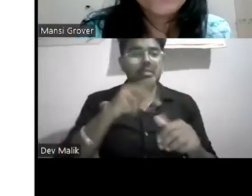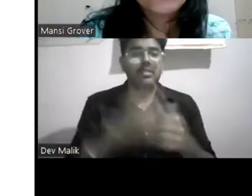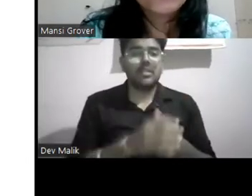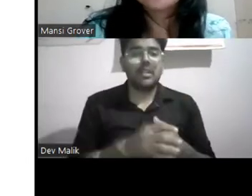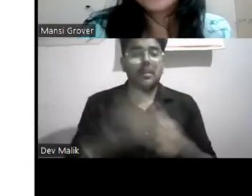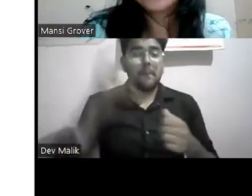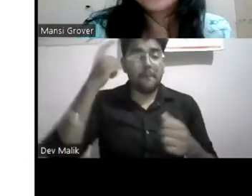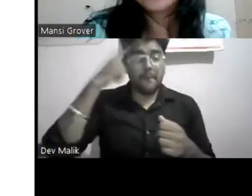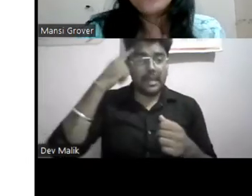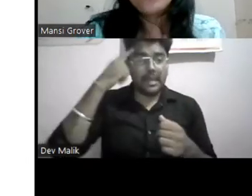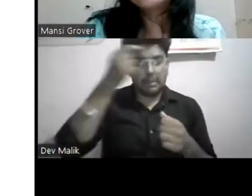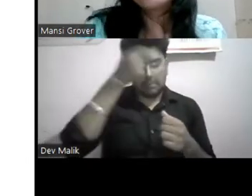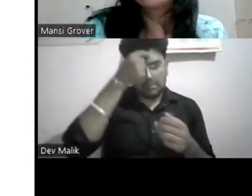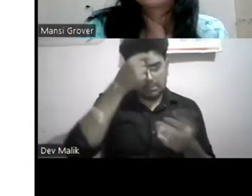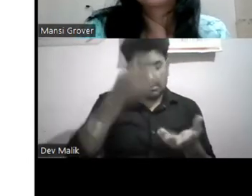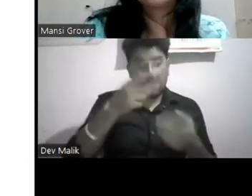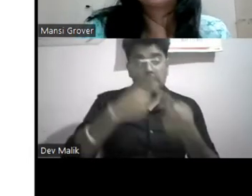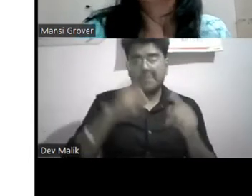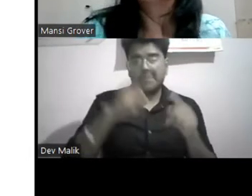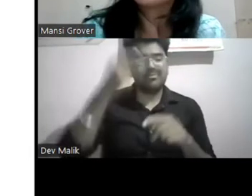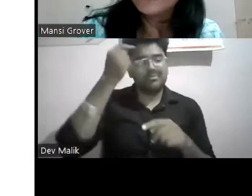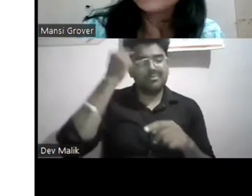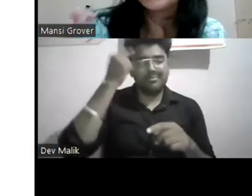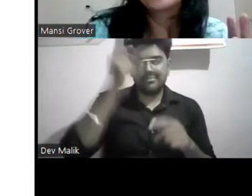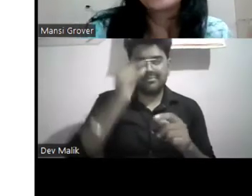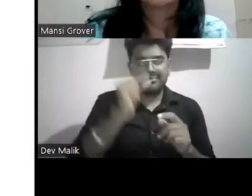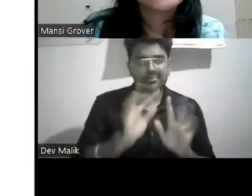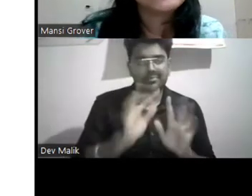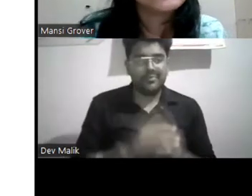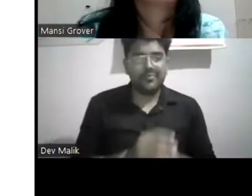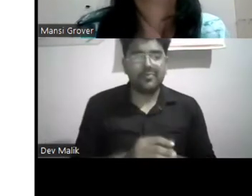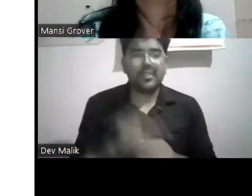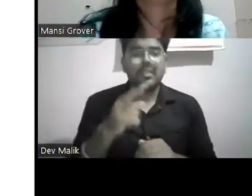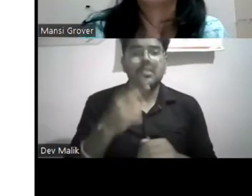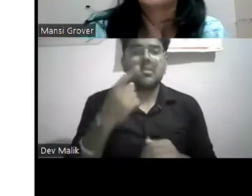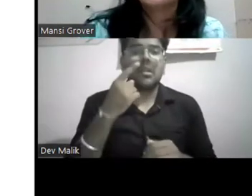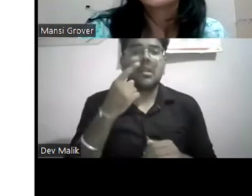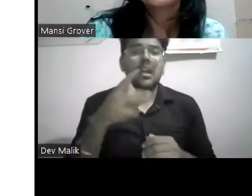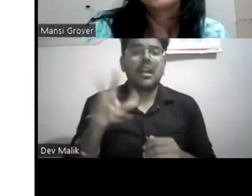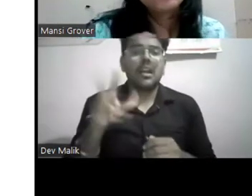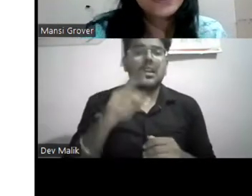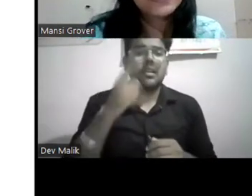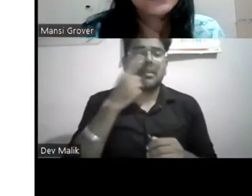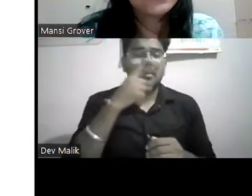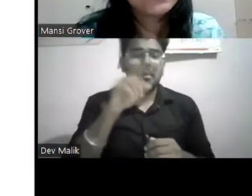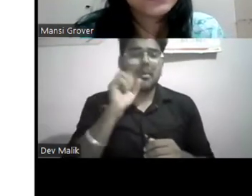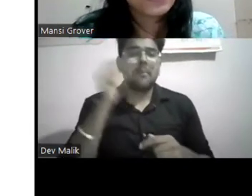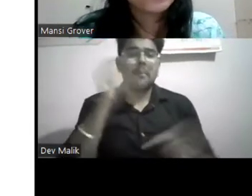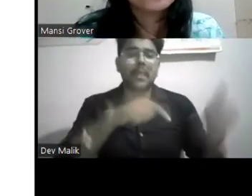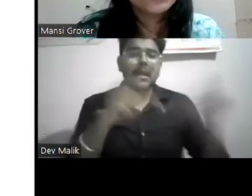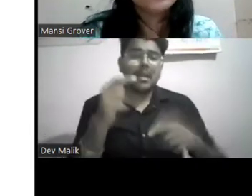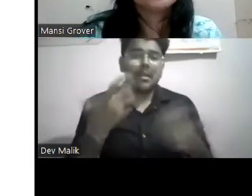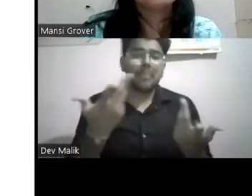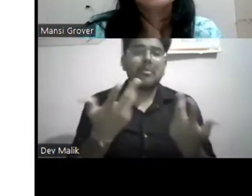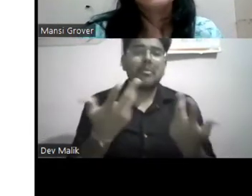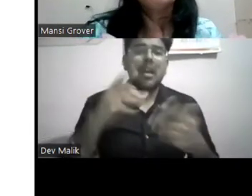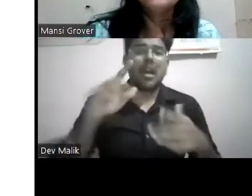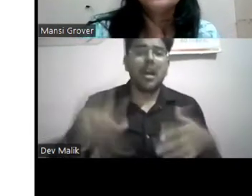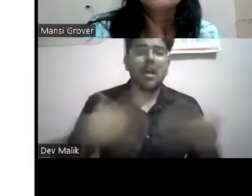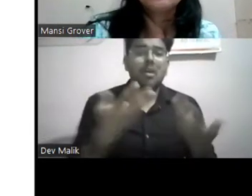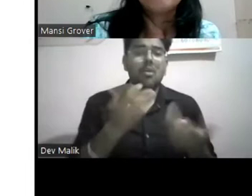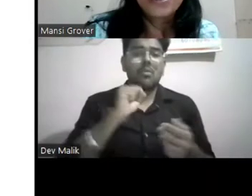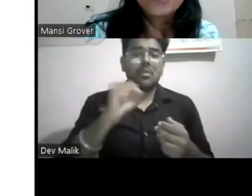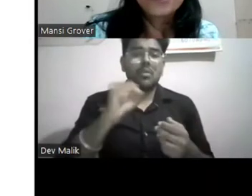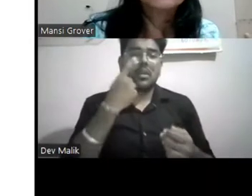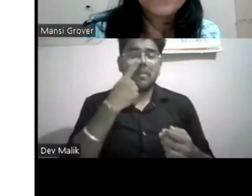the mother? Because of the, again, there are binaries where mothers are, you know, domesticated, how they need to be,